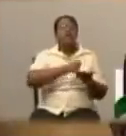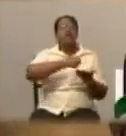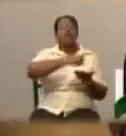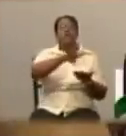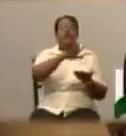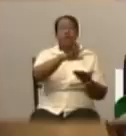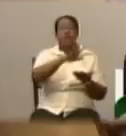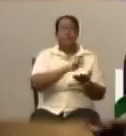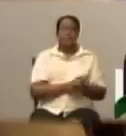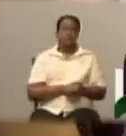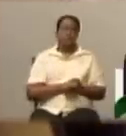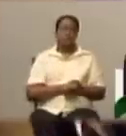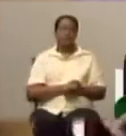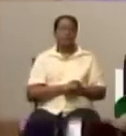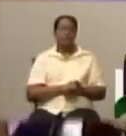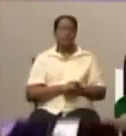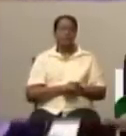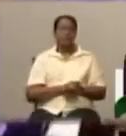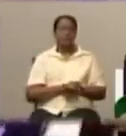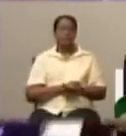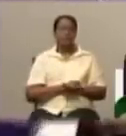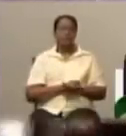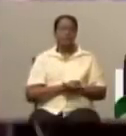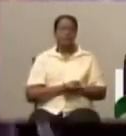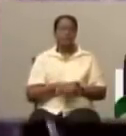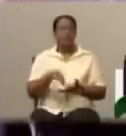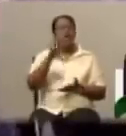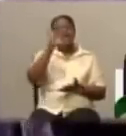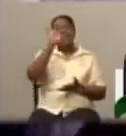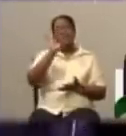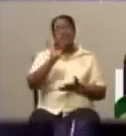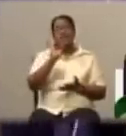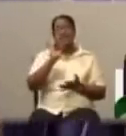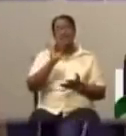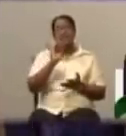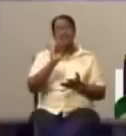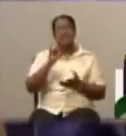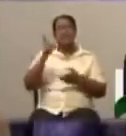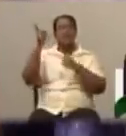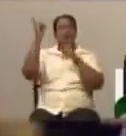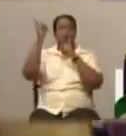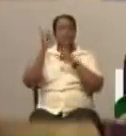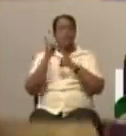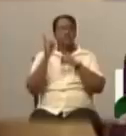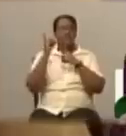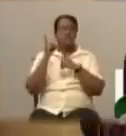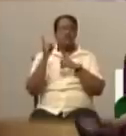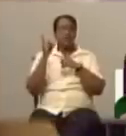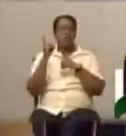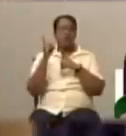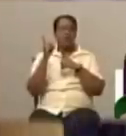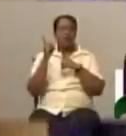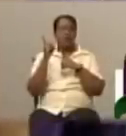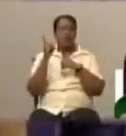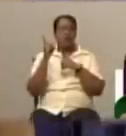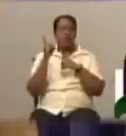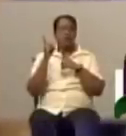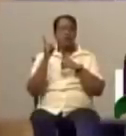December, Solemnity, the Immaculate Conception, our beloved Pope, we today send to him a